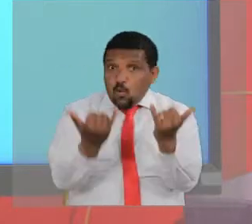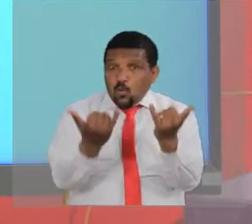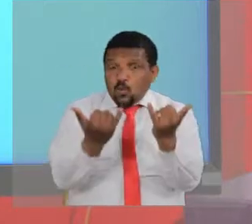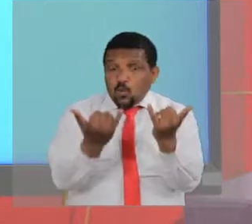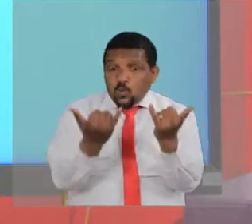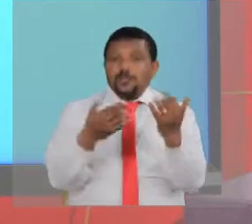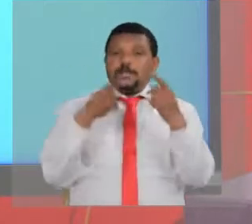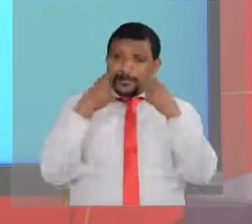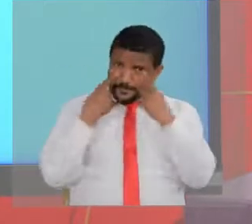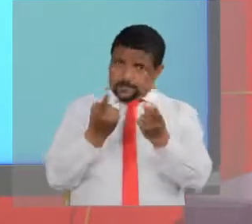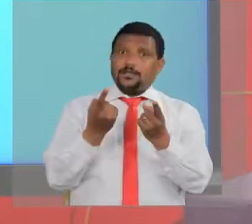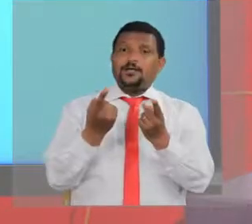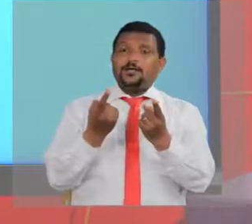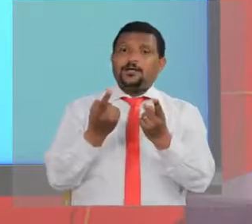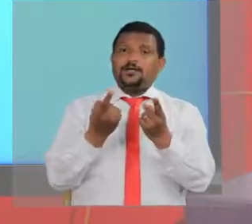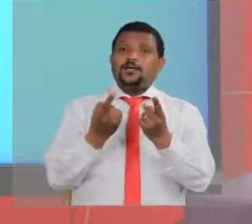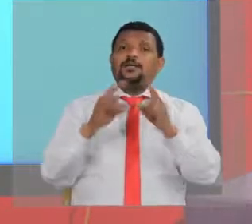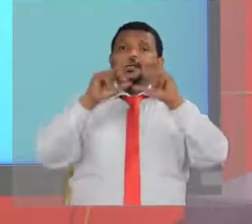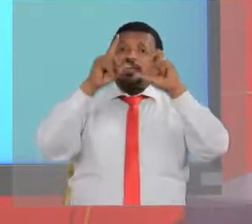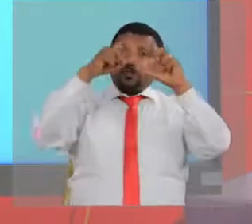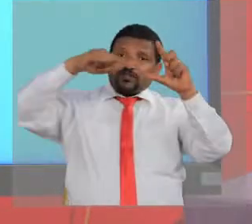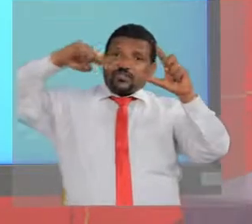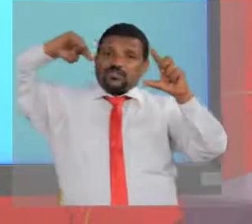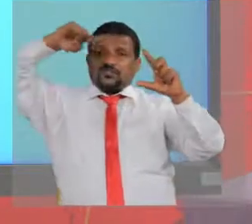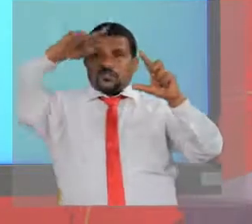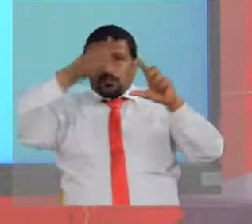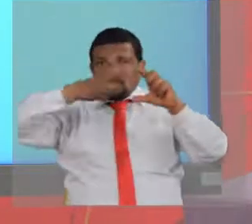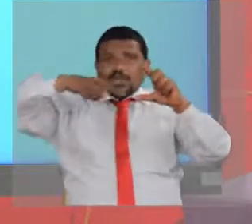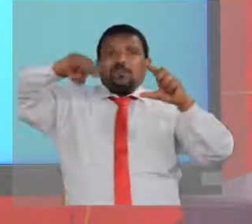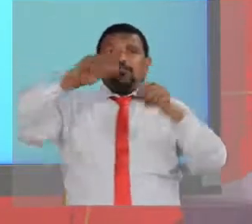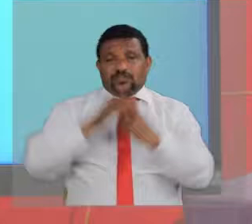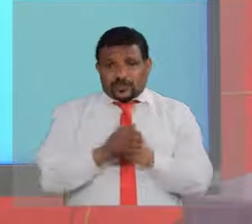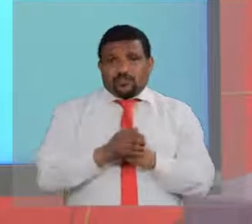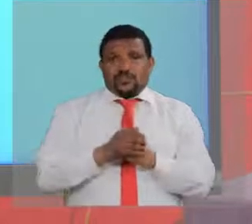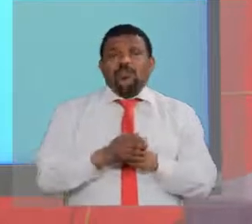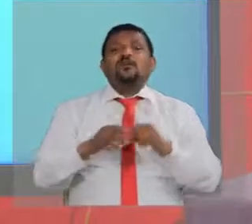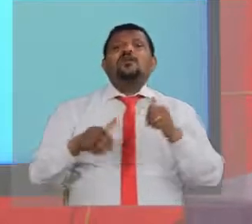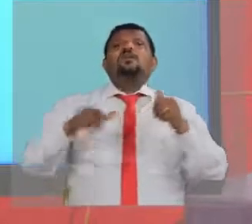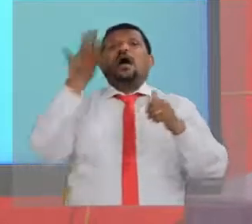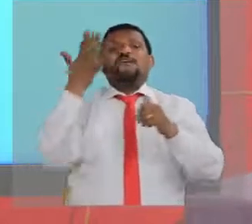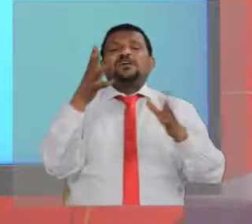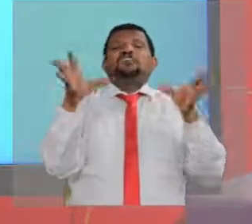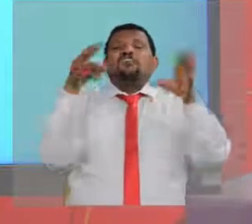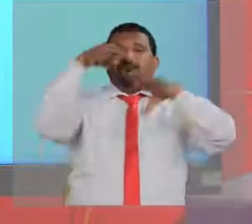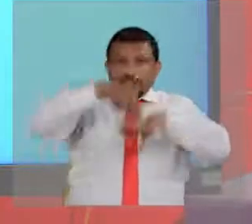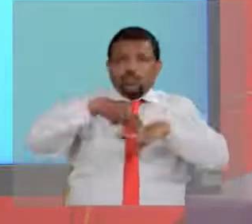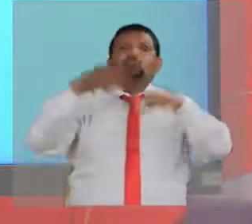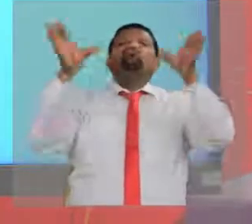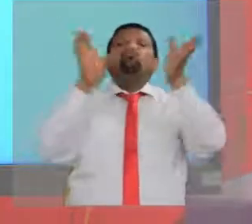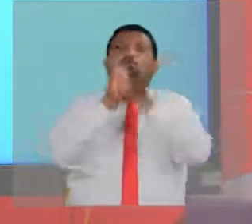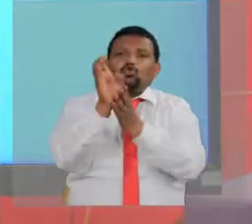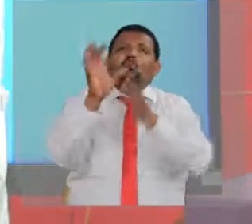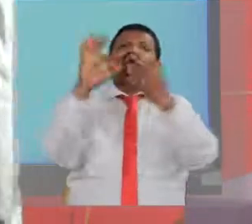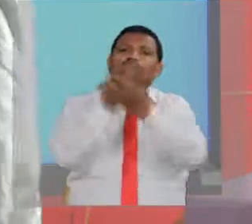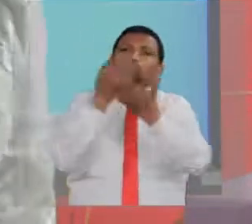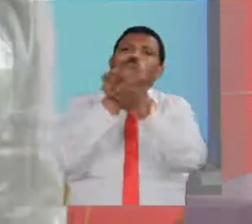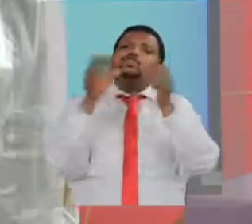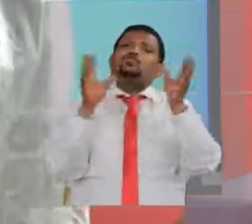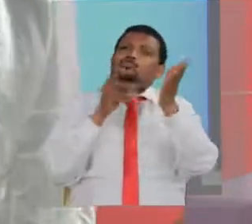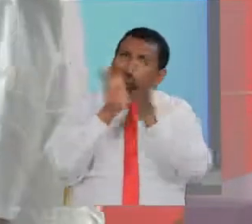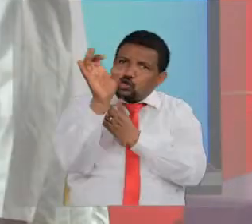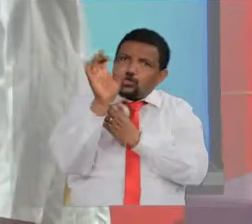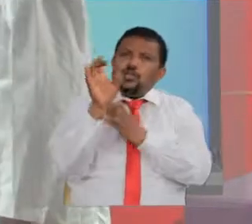Now, let's see the curves. This is the average fixed cost of production curve, which is a